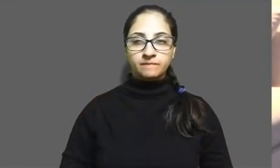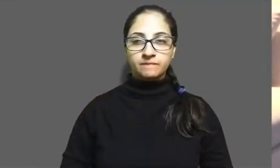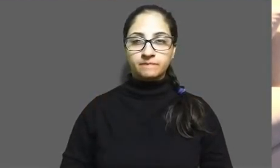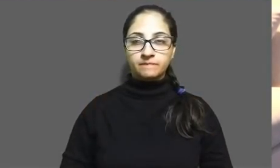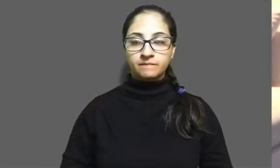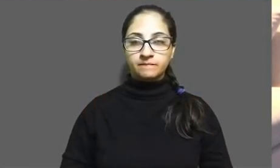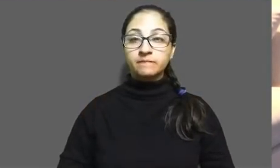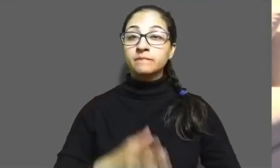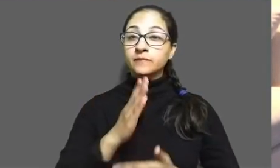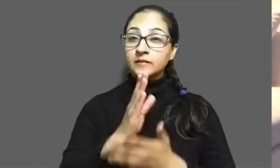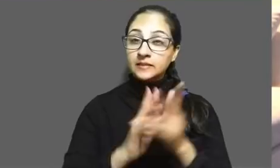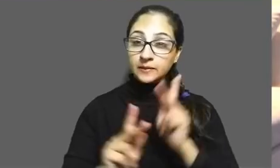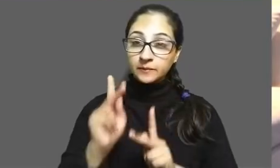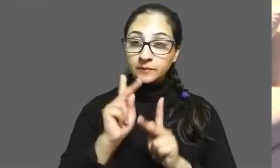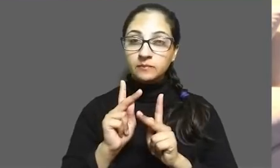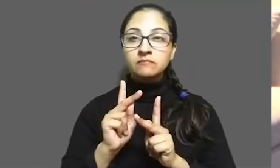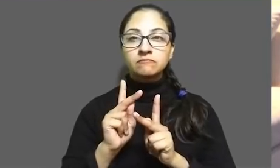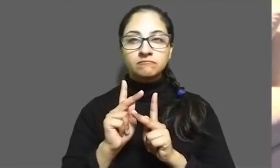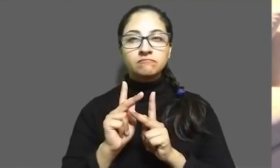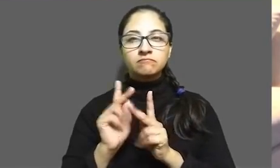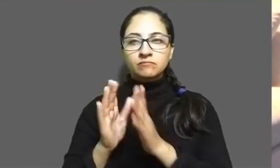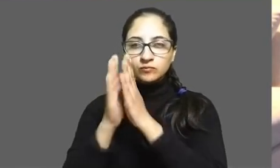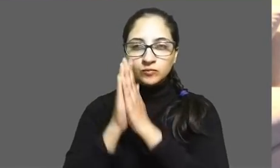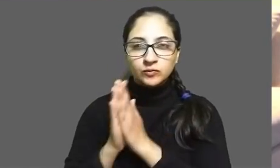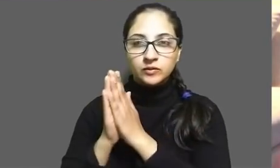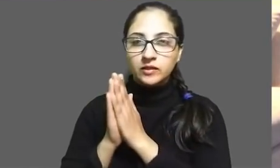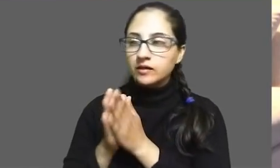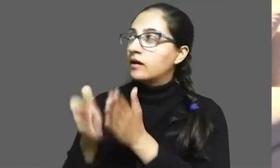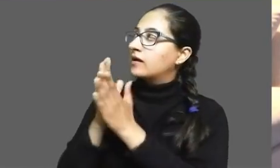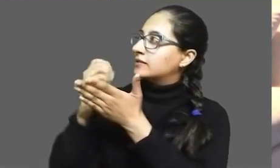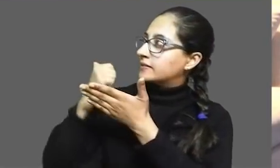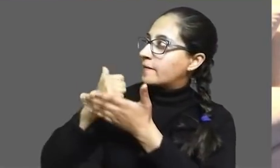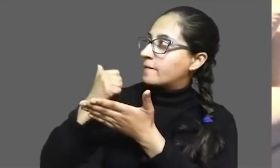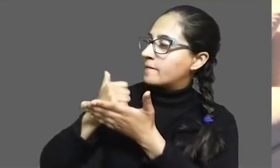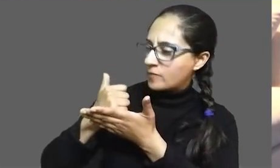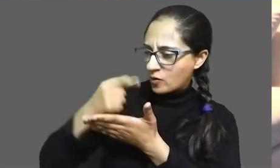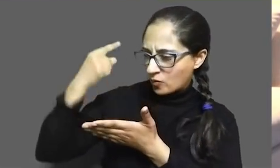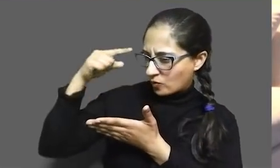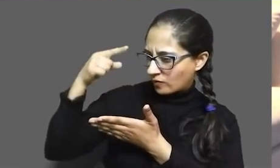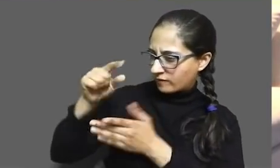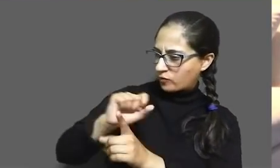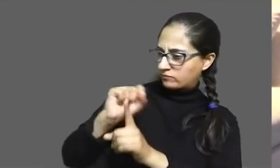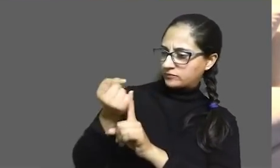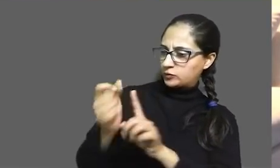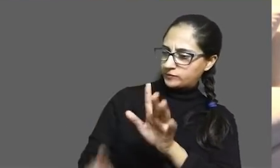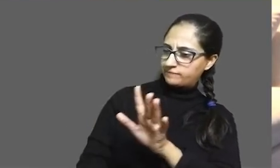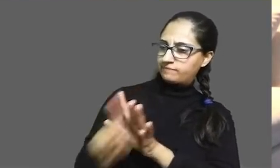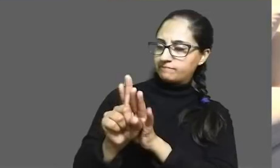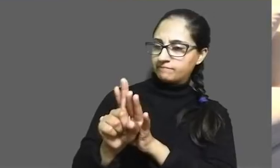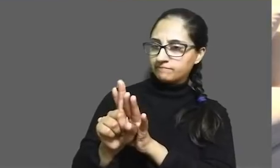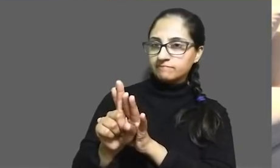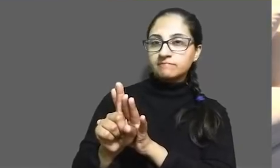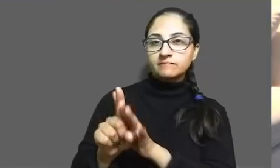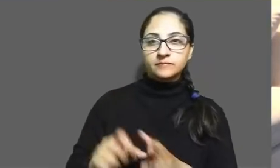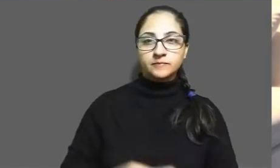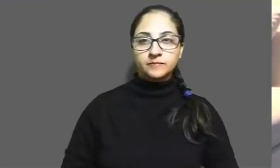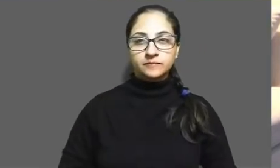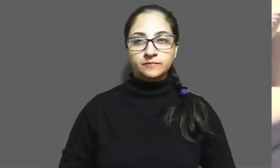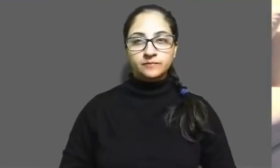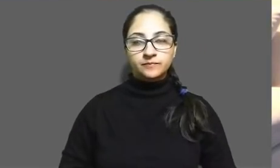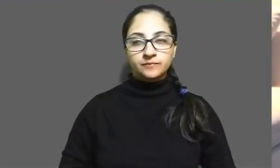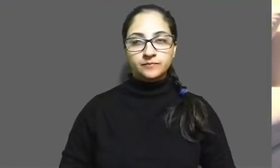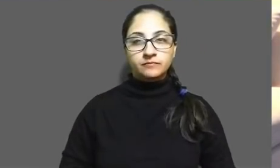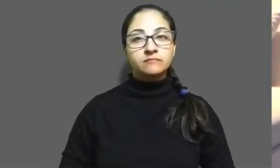And often we search for meaning. We may turn inwards In this quest for meaning, we turn to the